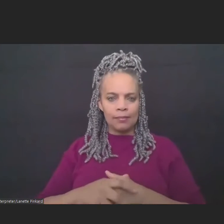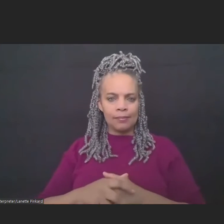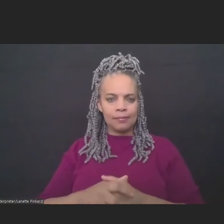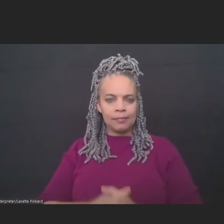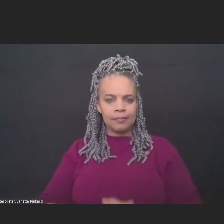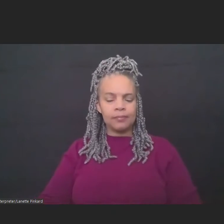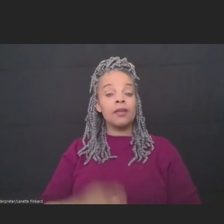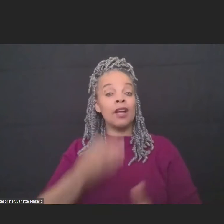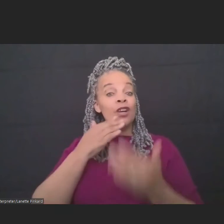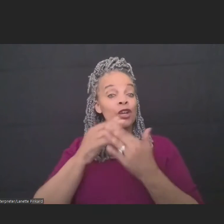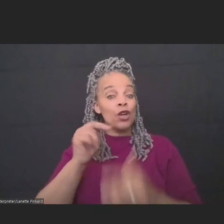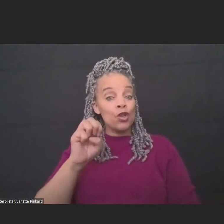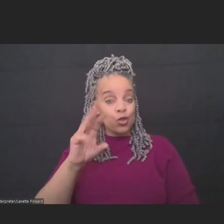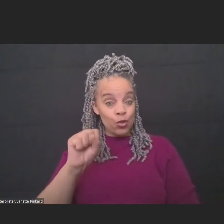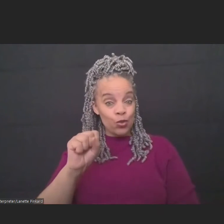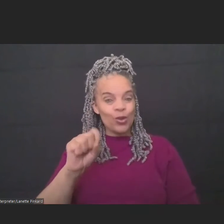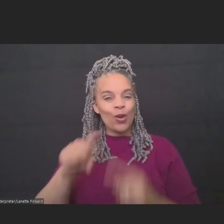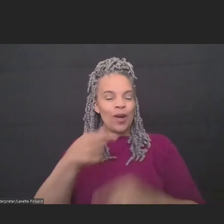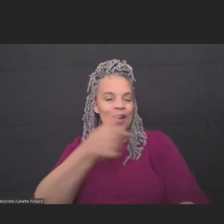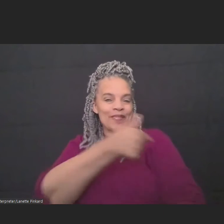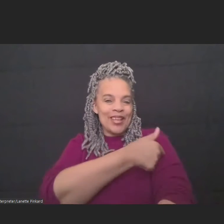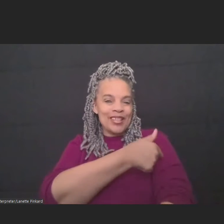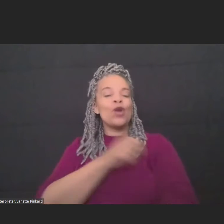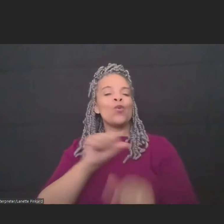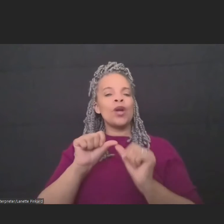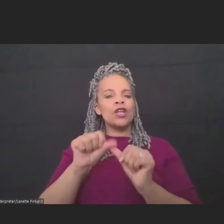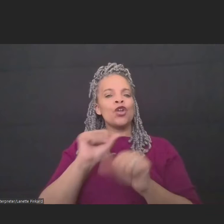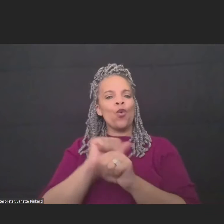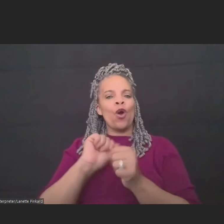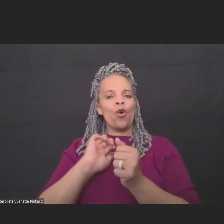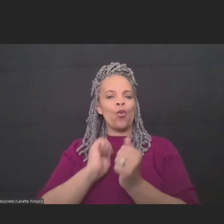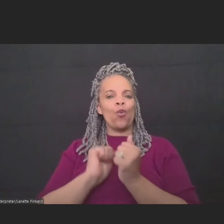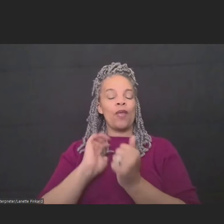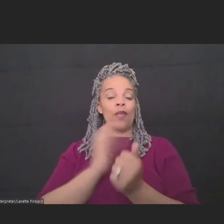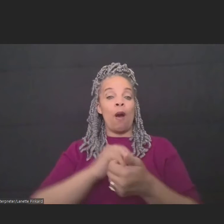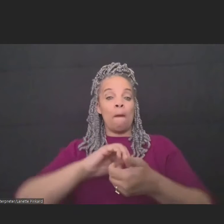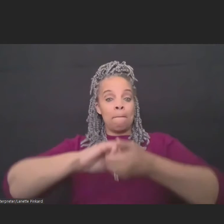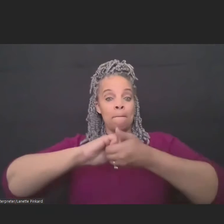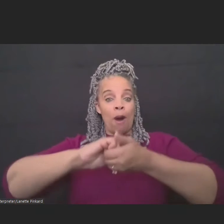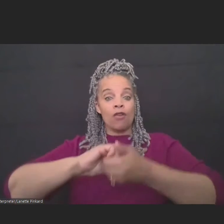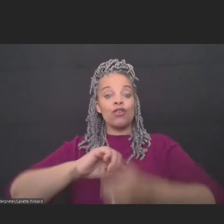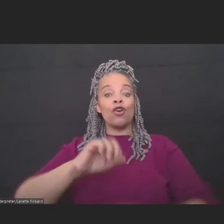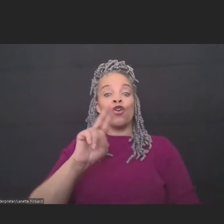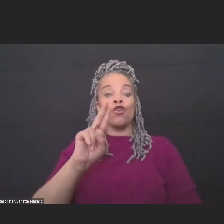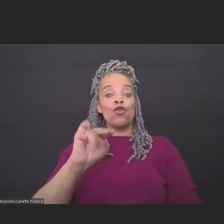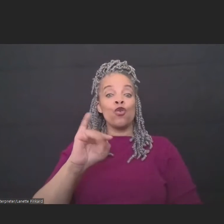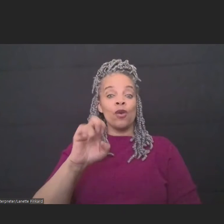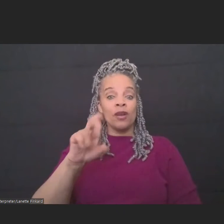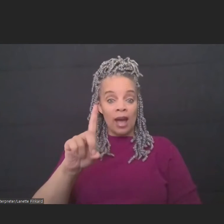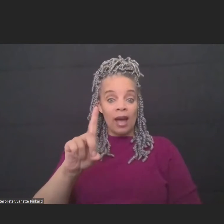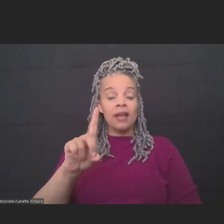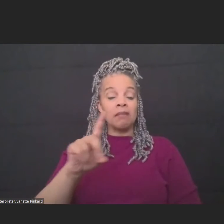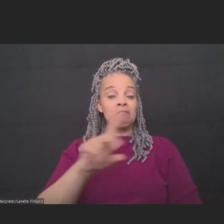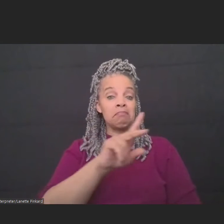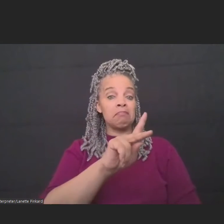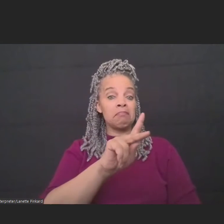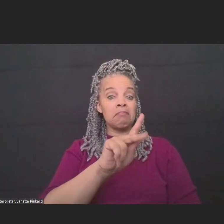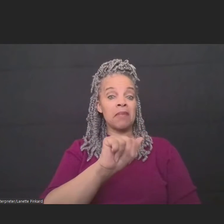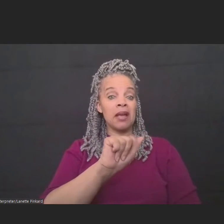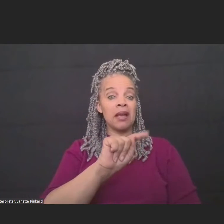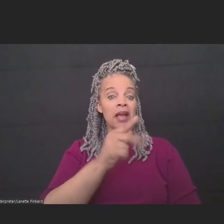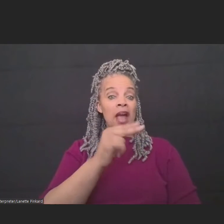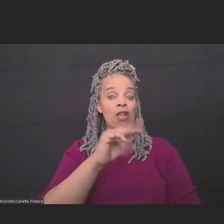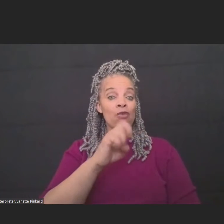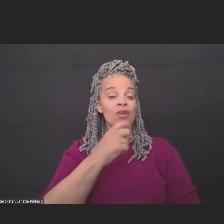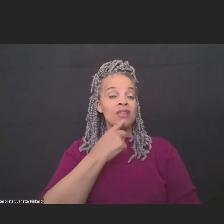Good news around vaccines. We continue to work with our partner, United. Catherine may have mentioned that earlier, but we still provide